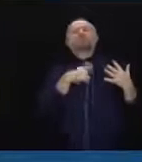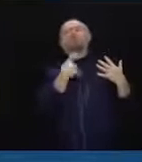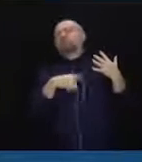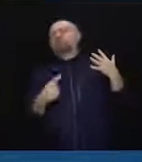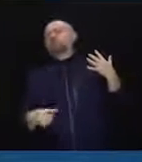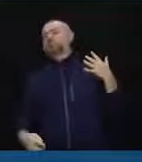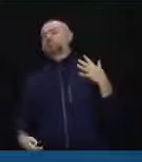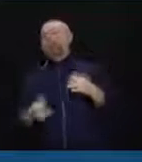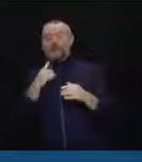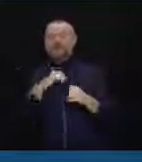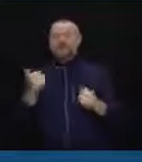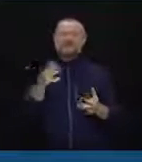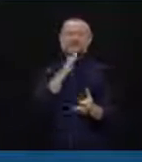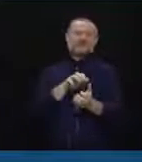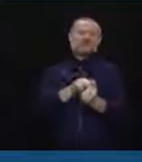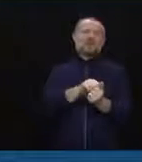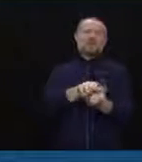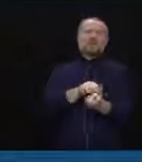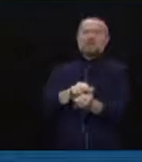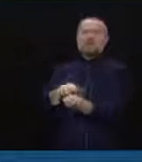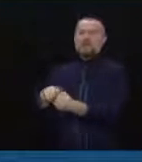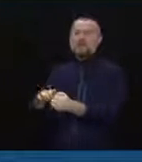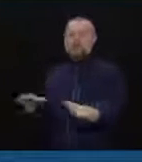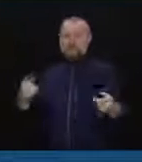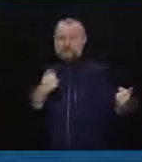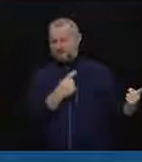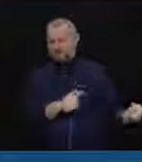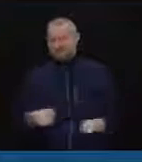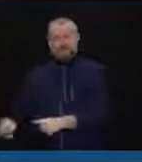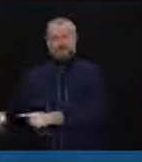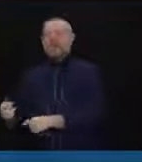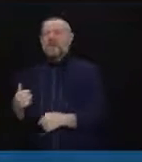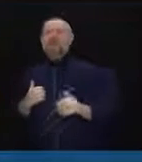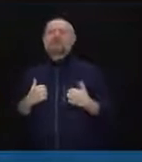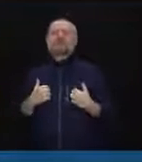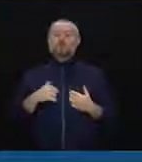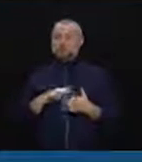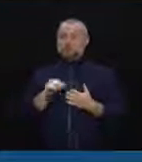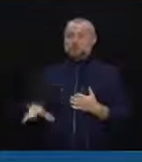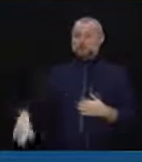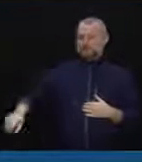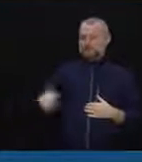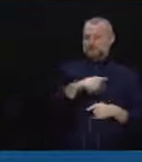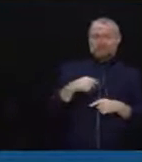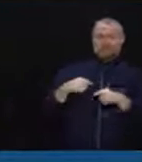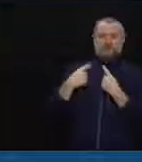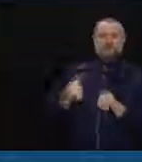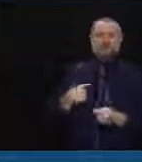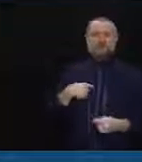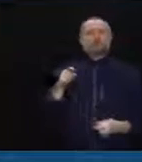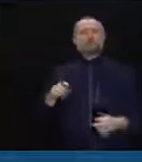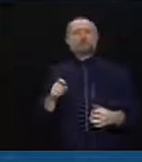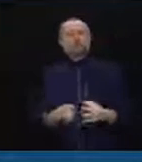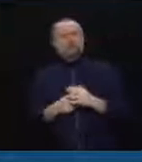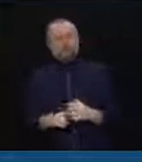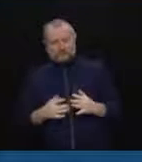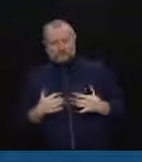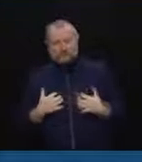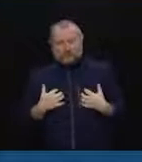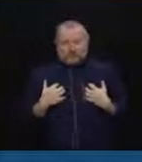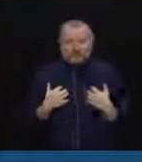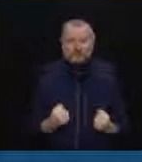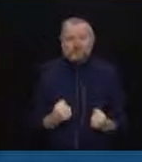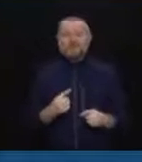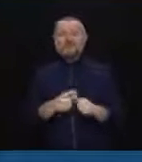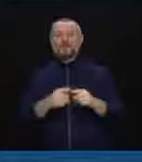collateral damage that our students went through, we need to start healing and help the teachers who went through hell and